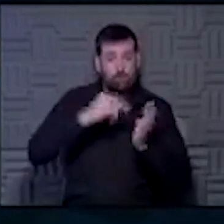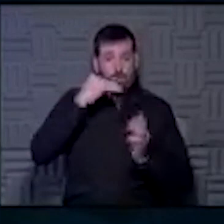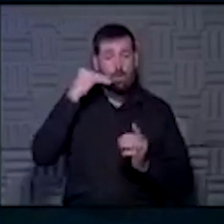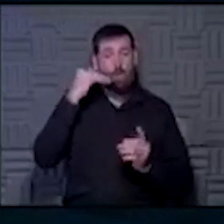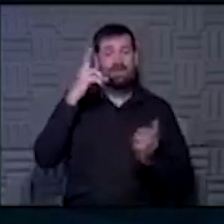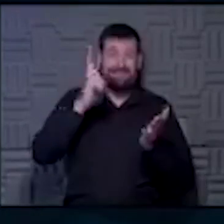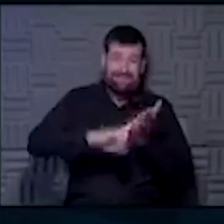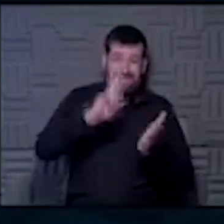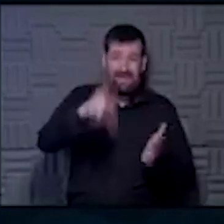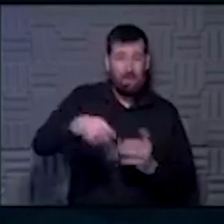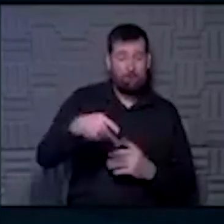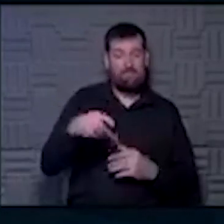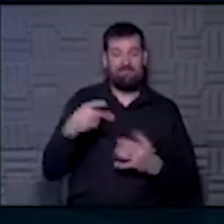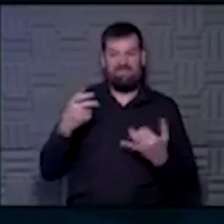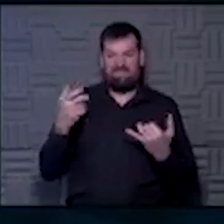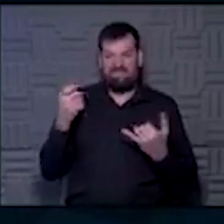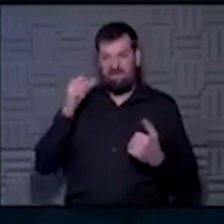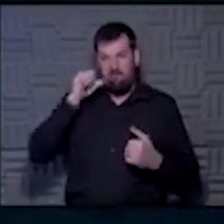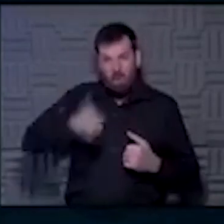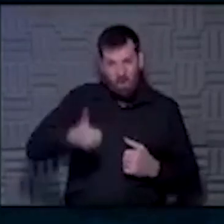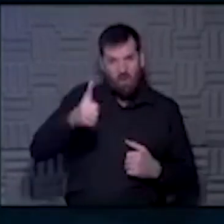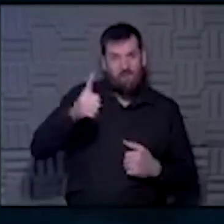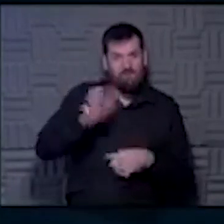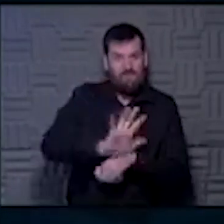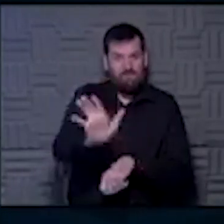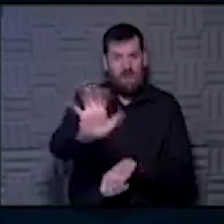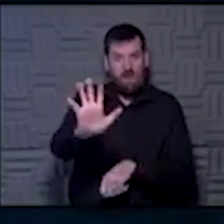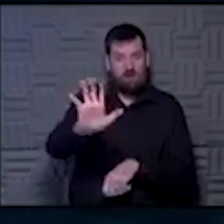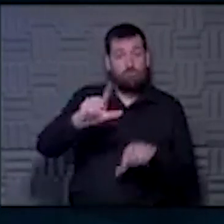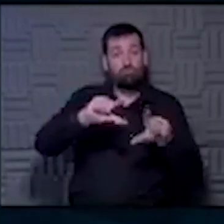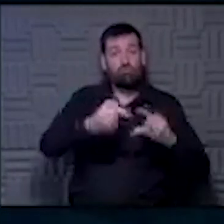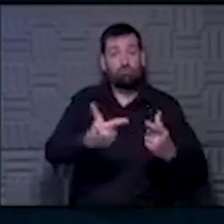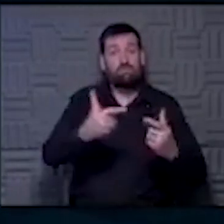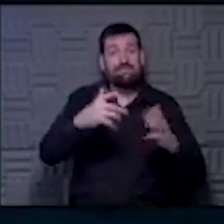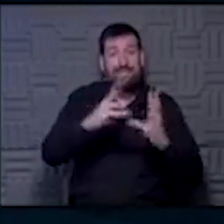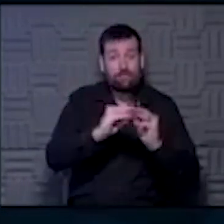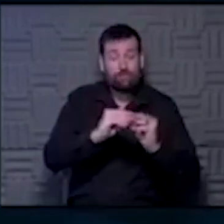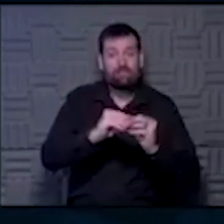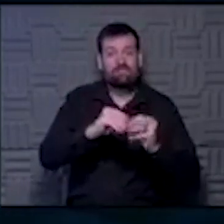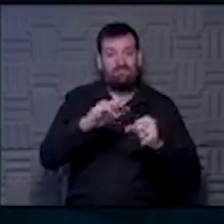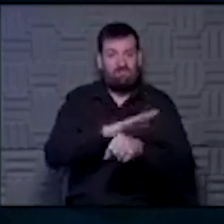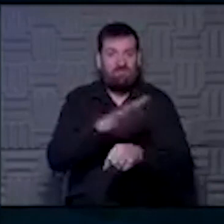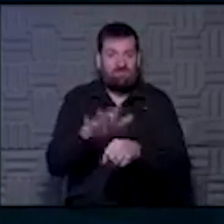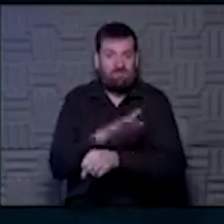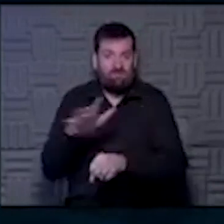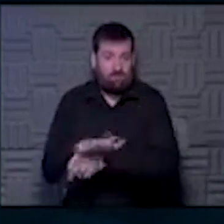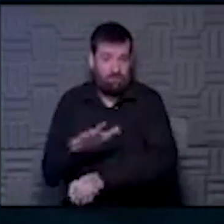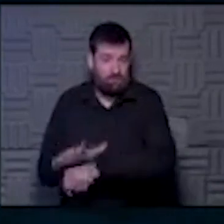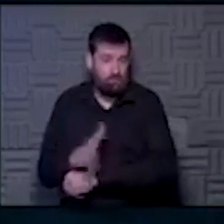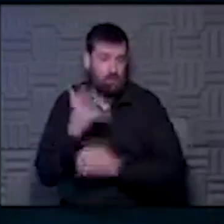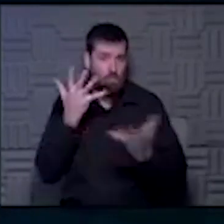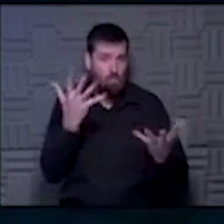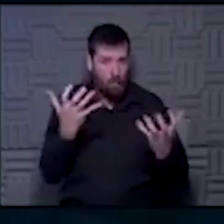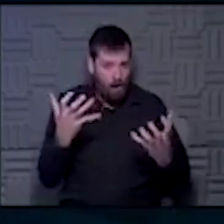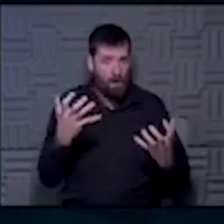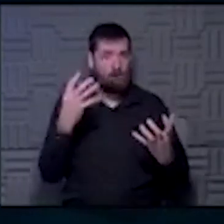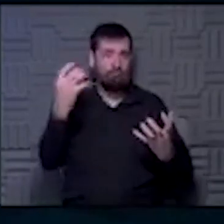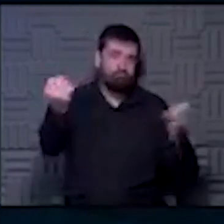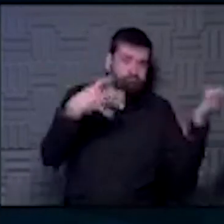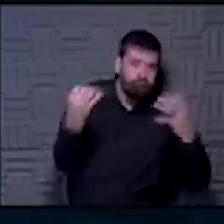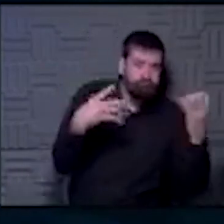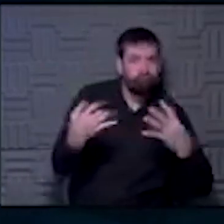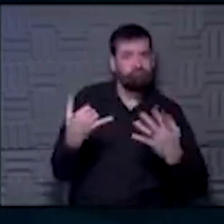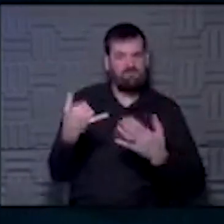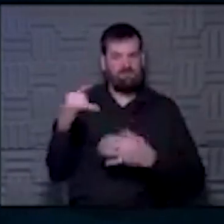5 o'clock on Friday because our group sessions are filling. And so we'd like to hear from you by 5 o'clock on